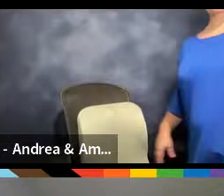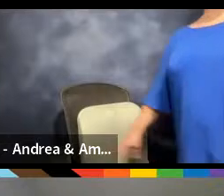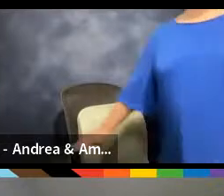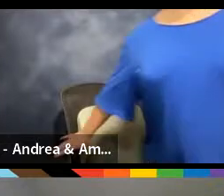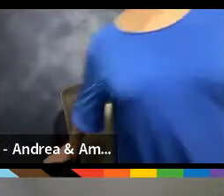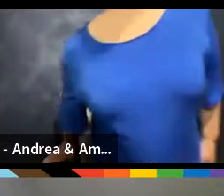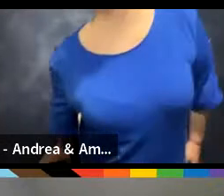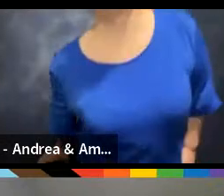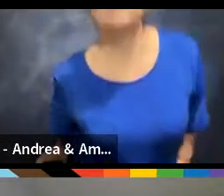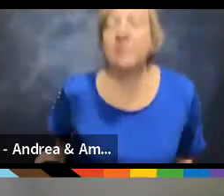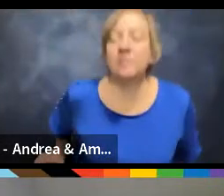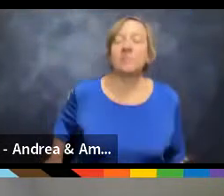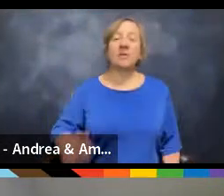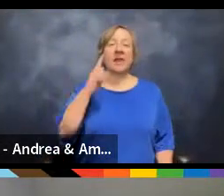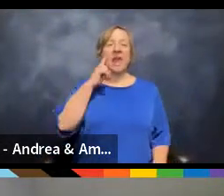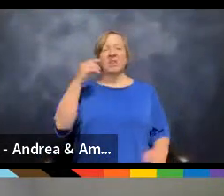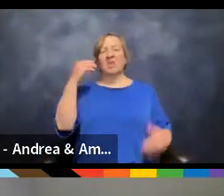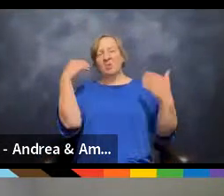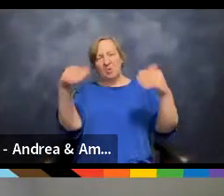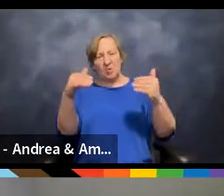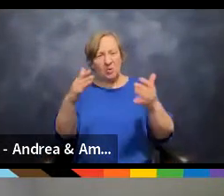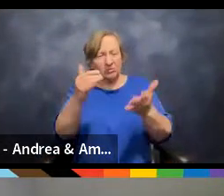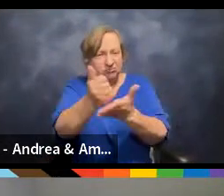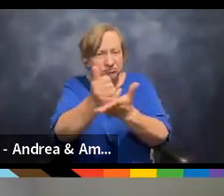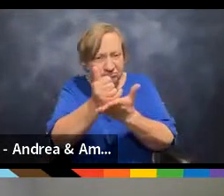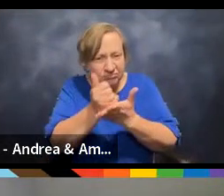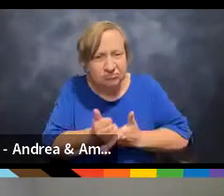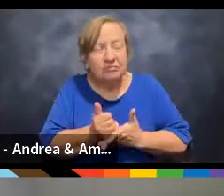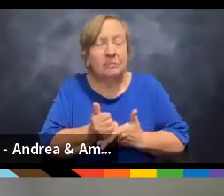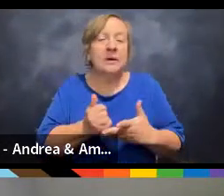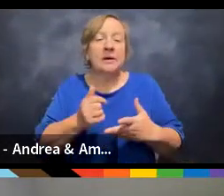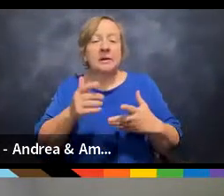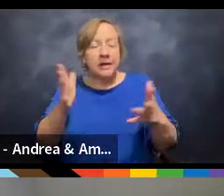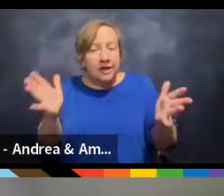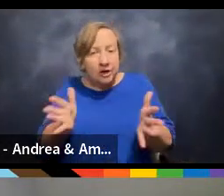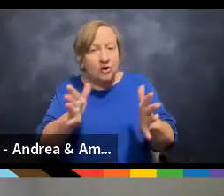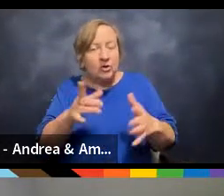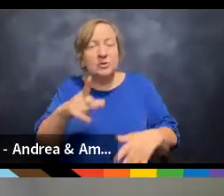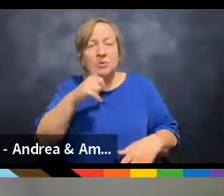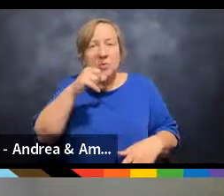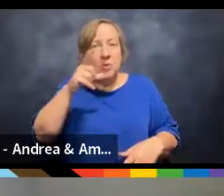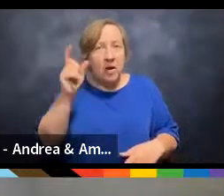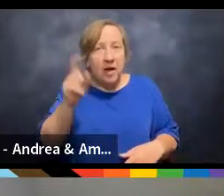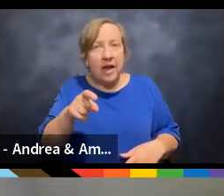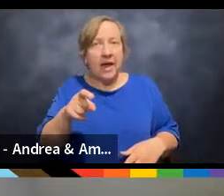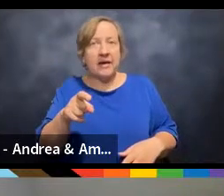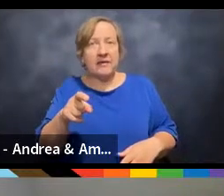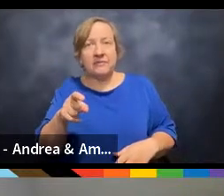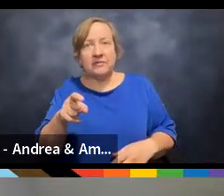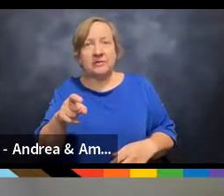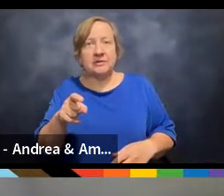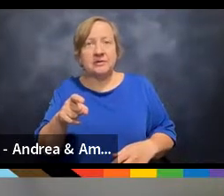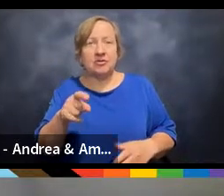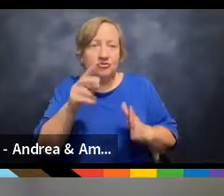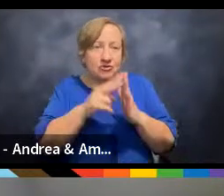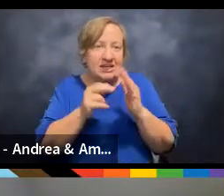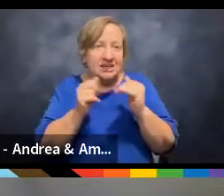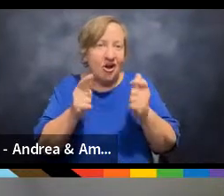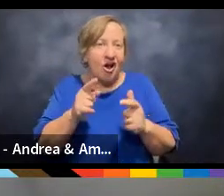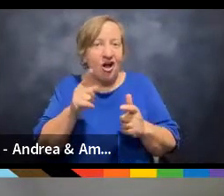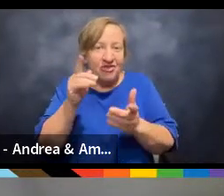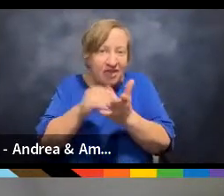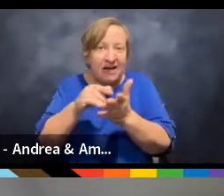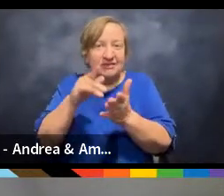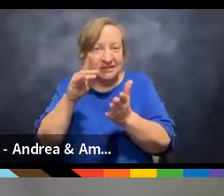preview is just super valuable. And I want to encourage us that we don't have to read all several thousand pages necessarily,